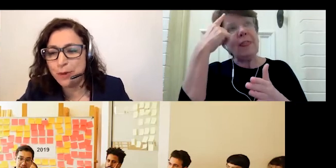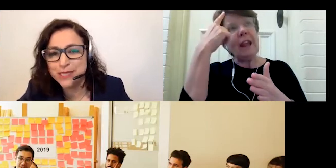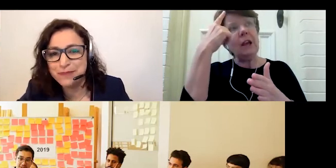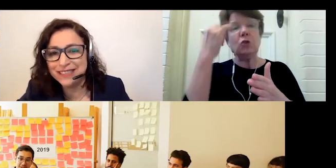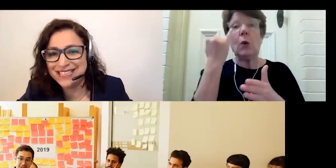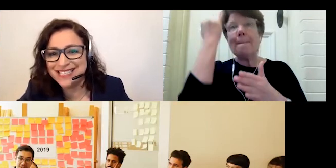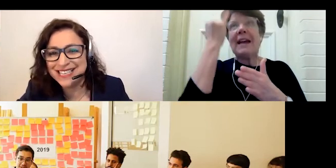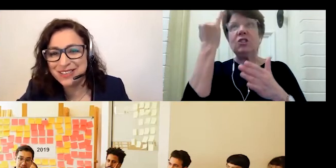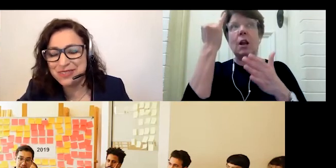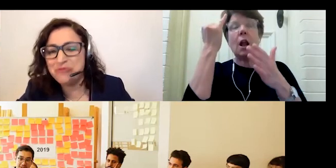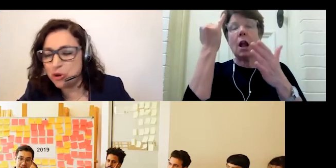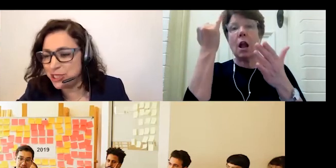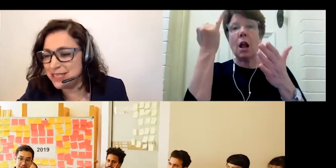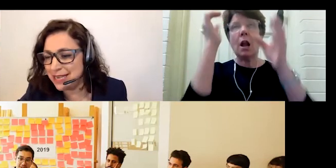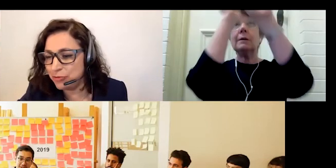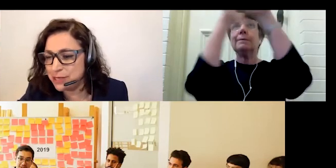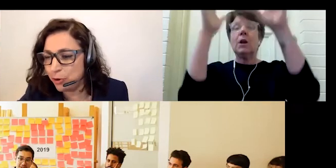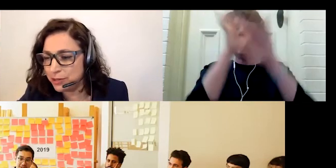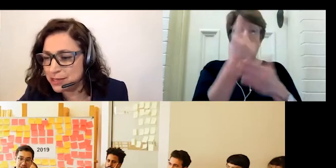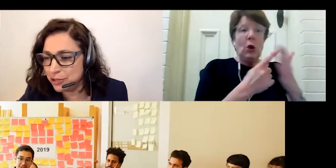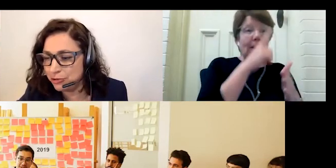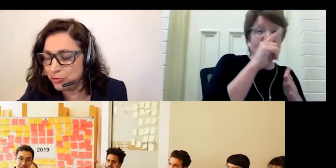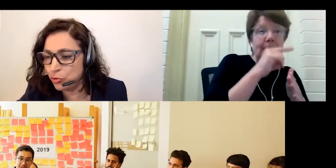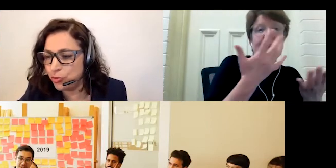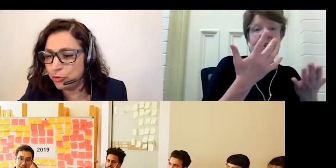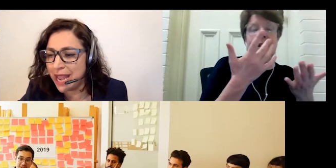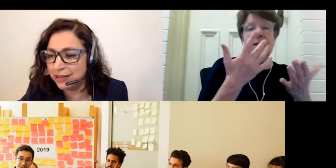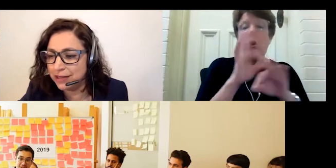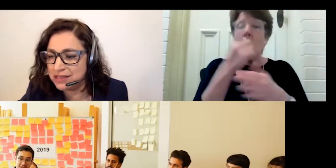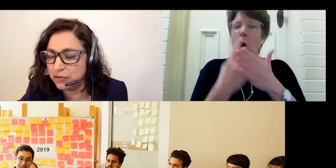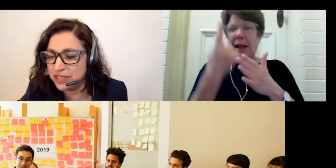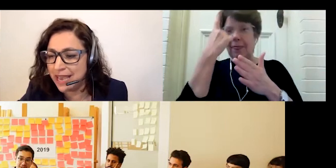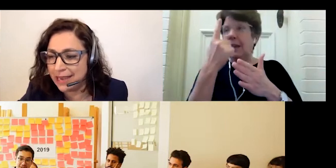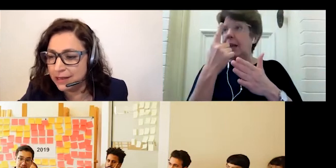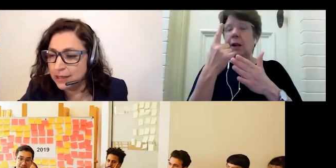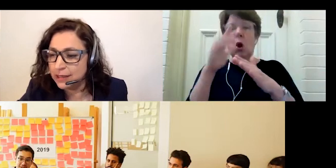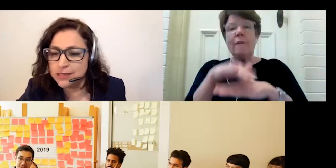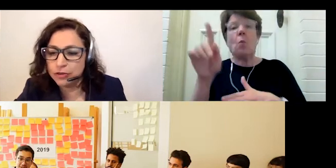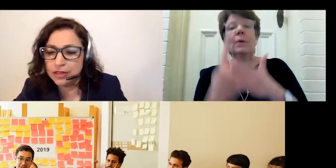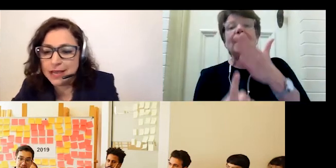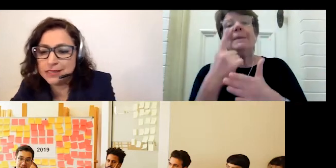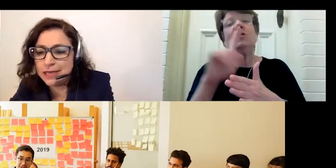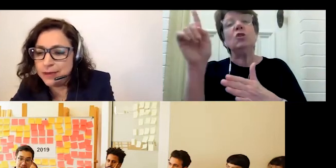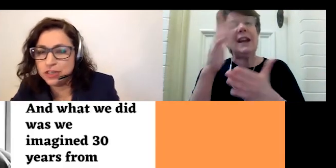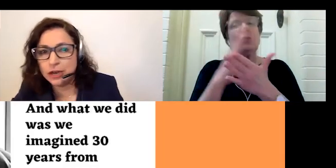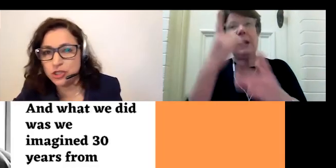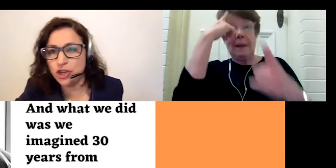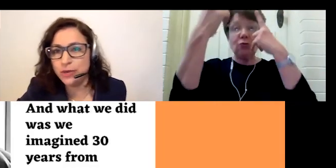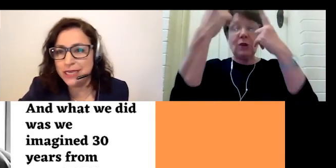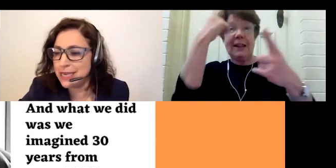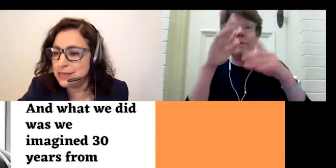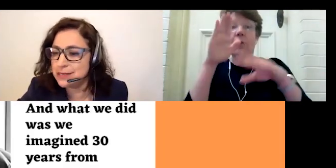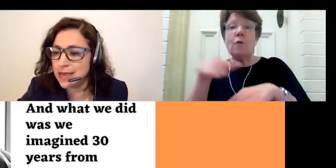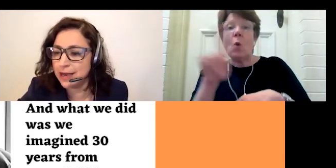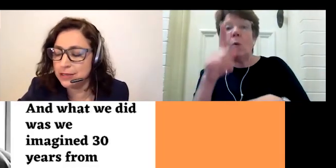the possibilities that weren't just in response to the realities of today. So the next image that I'm